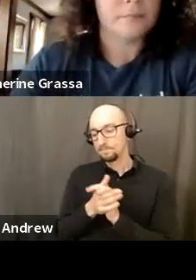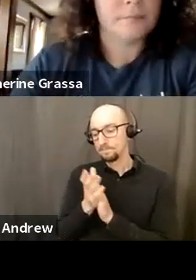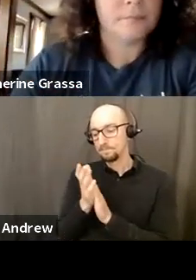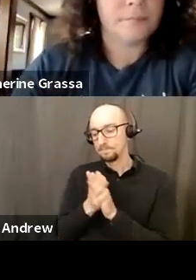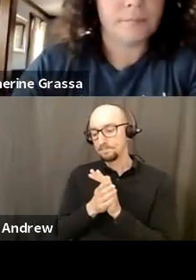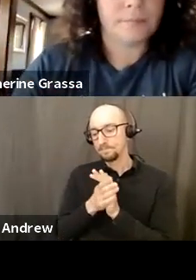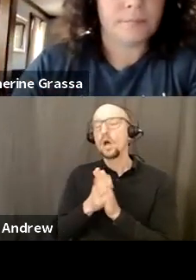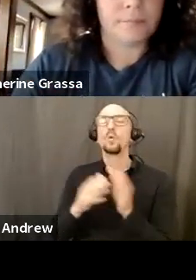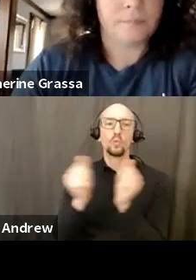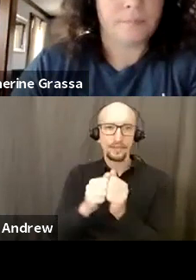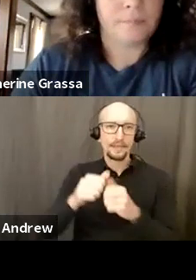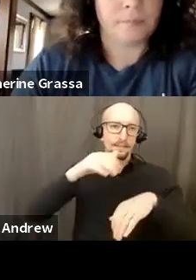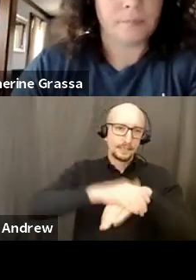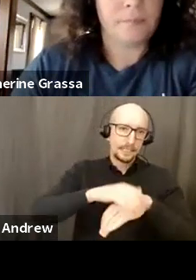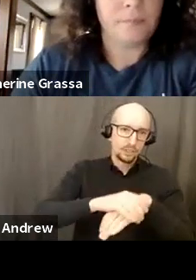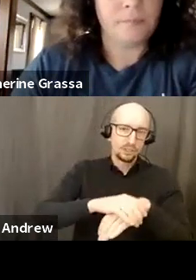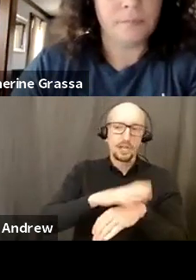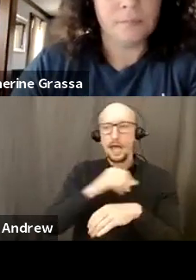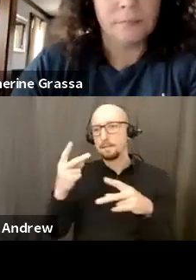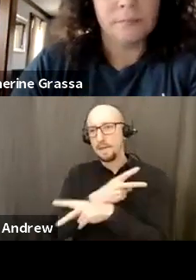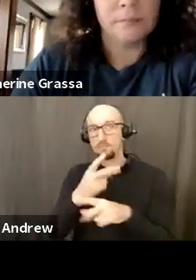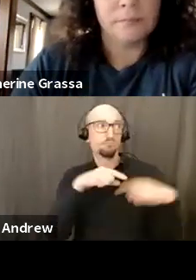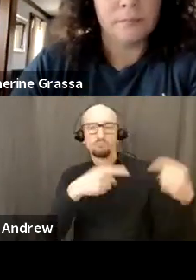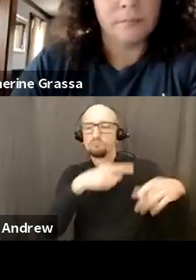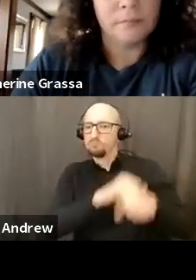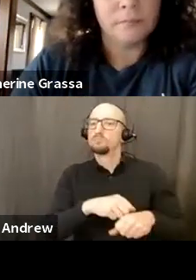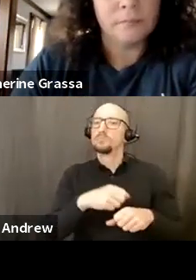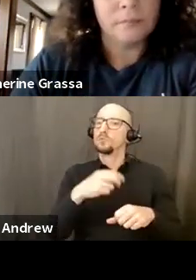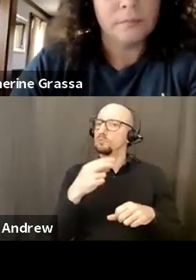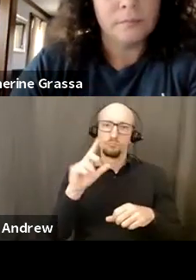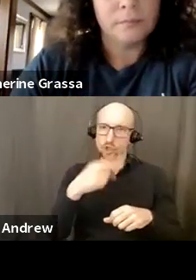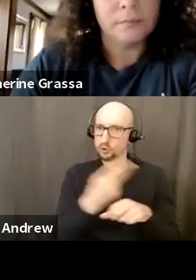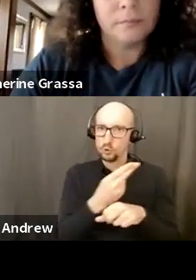English language arts and math that's been used in the past.